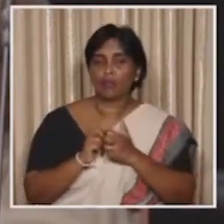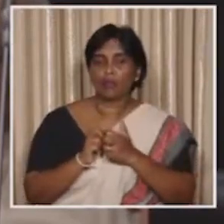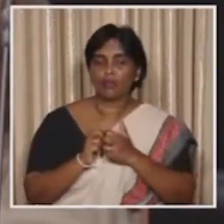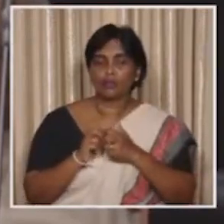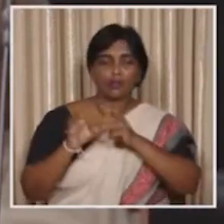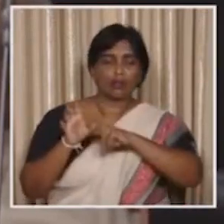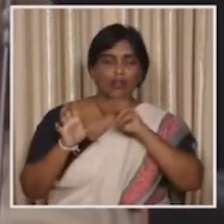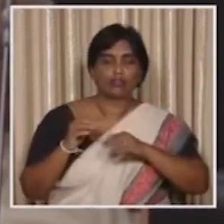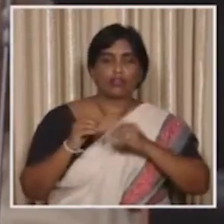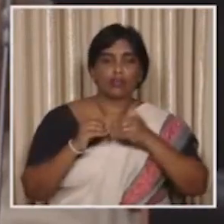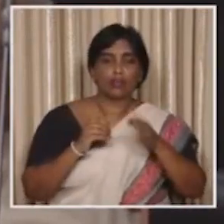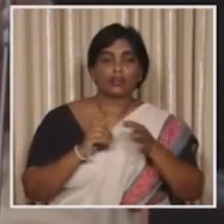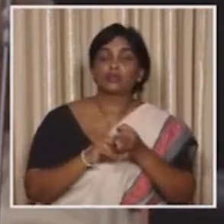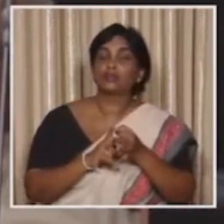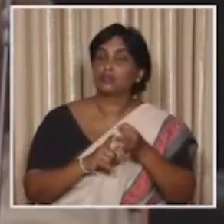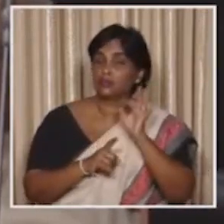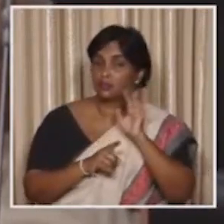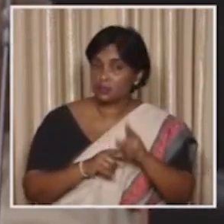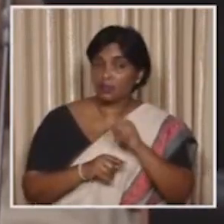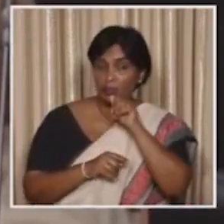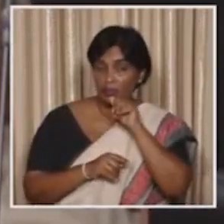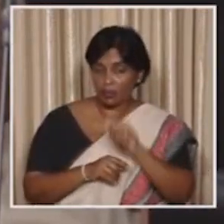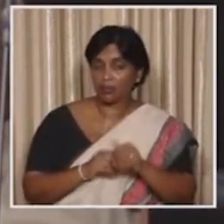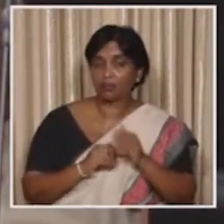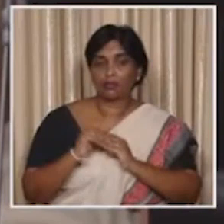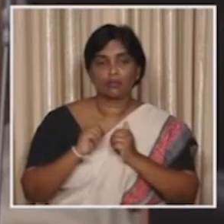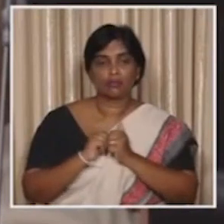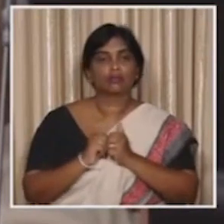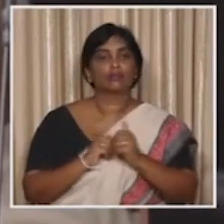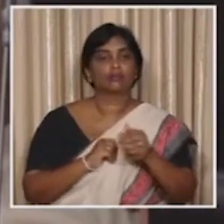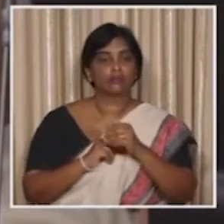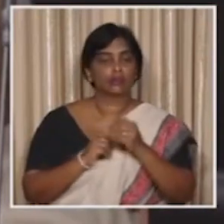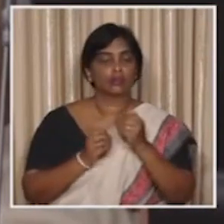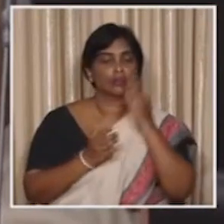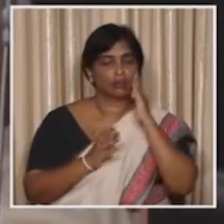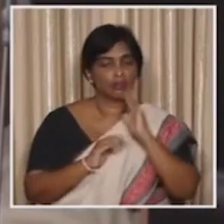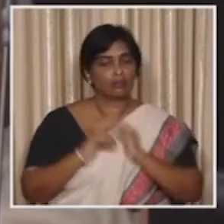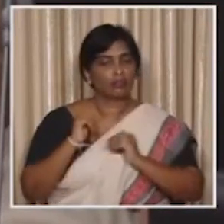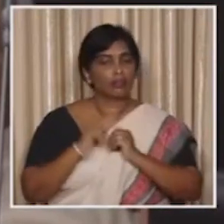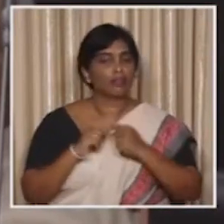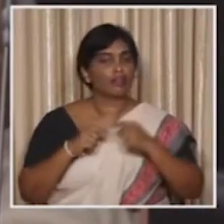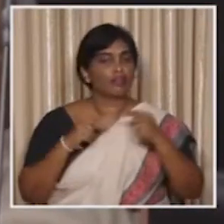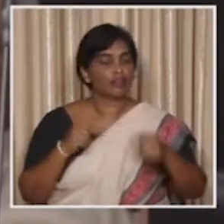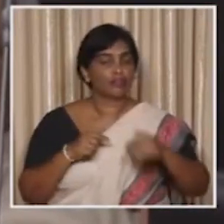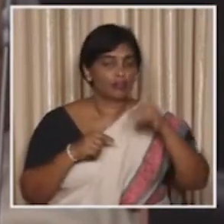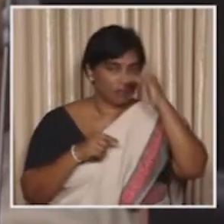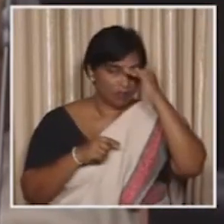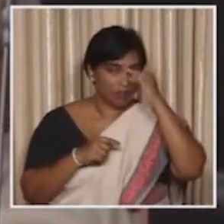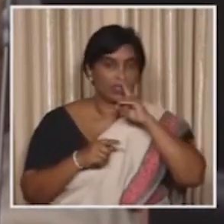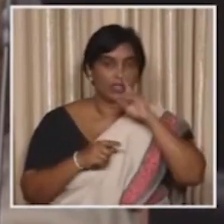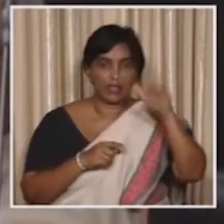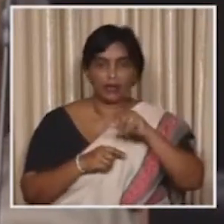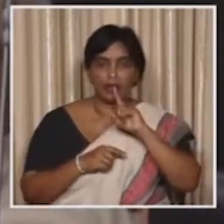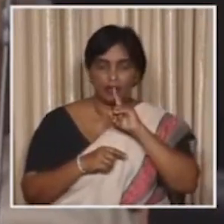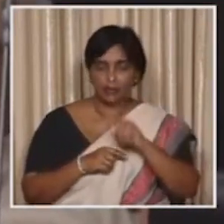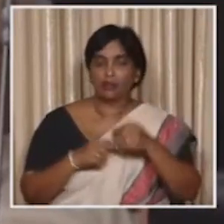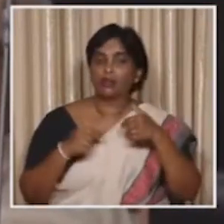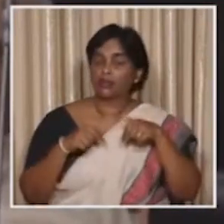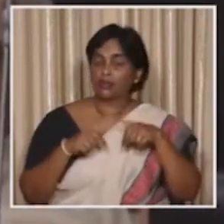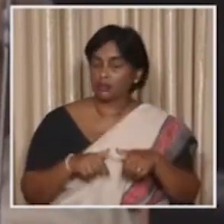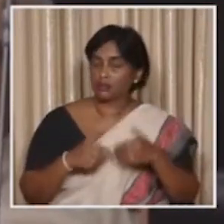ingunam passe. Janadipetuma niyamwasen kriyakala. Sampradaya no vipakshanayakatumata enna kiwwa. Dan